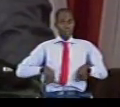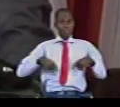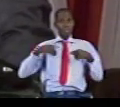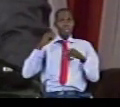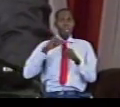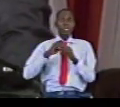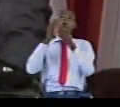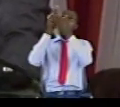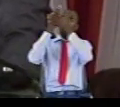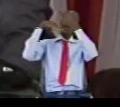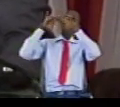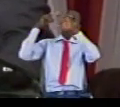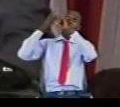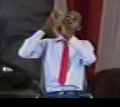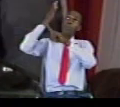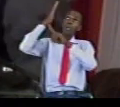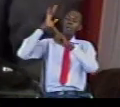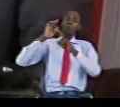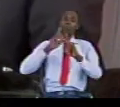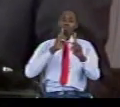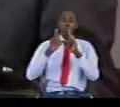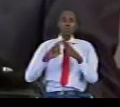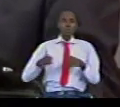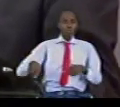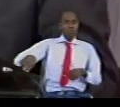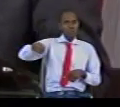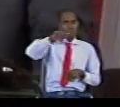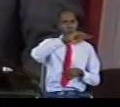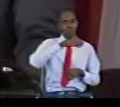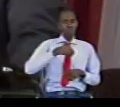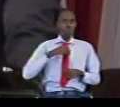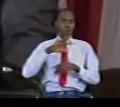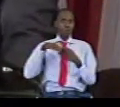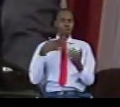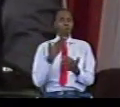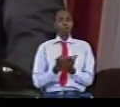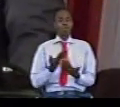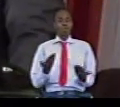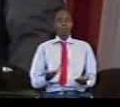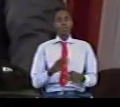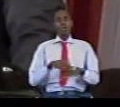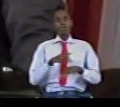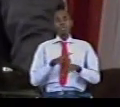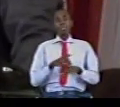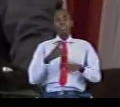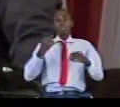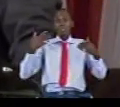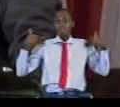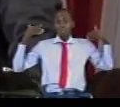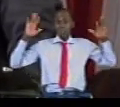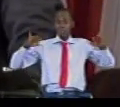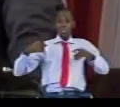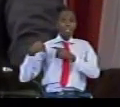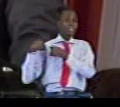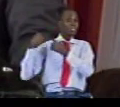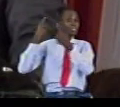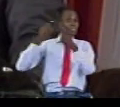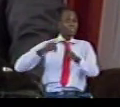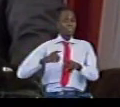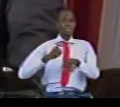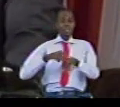to us here on earth. You're thinking about angels, and the angels, since their creation, they have been abiding in